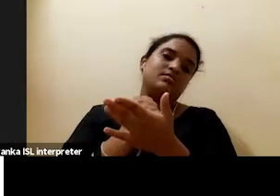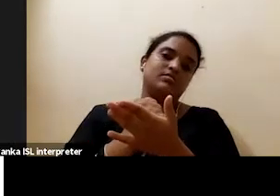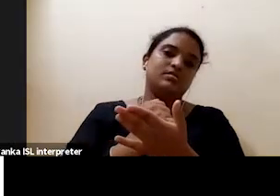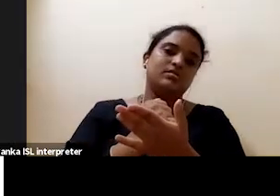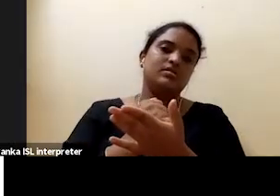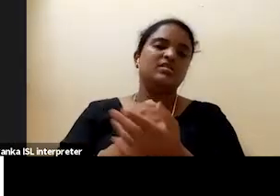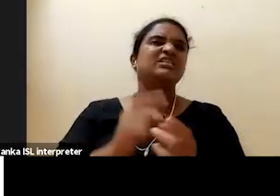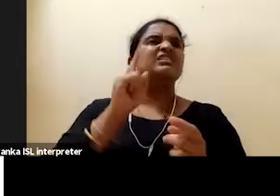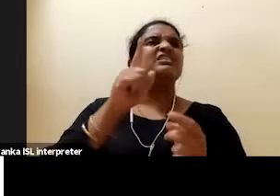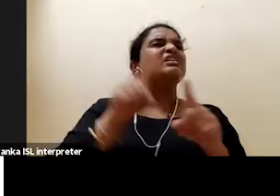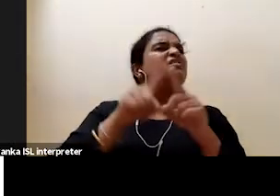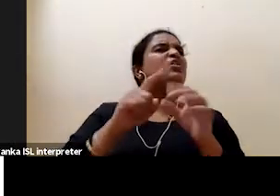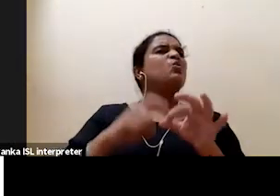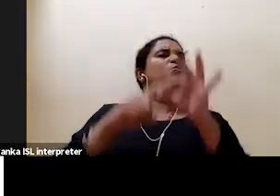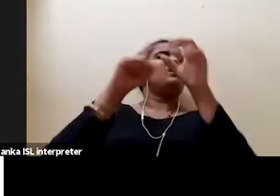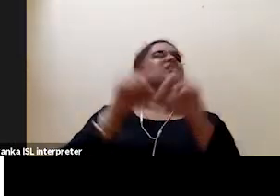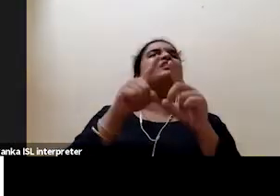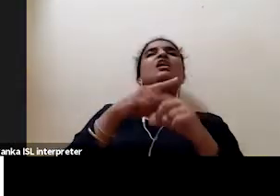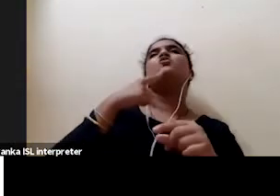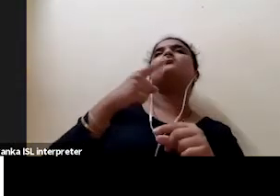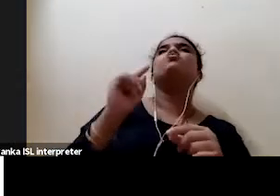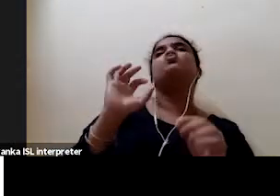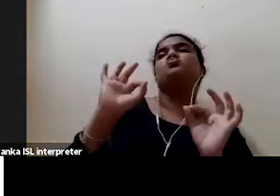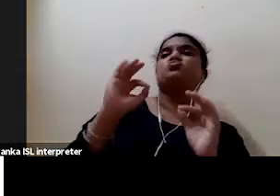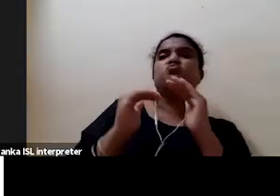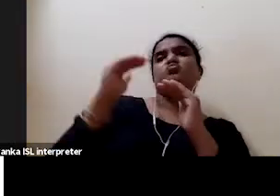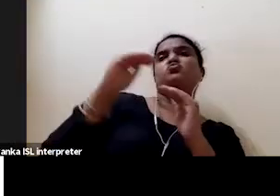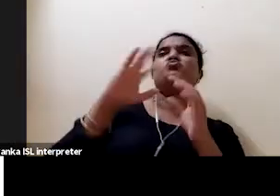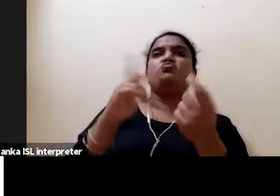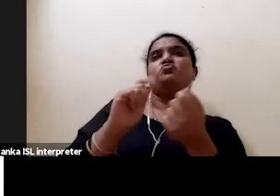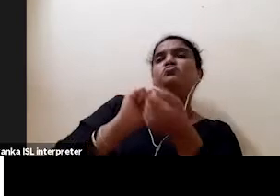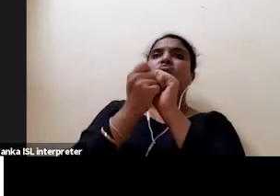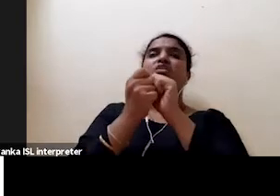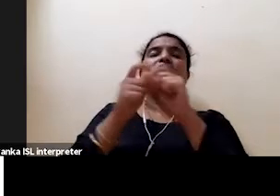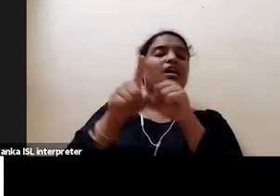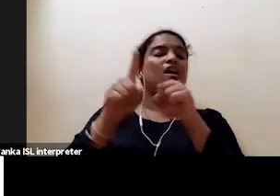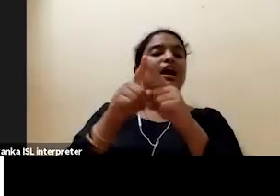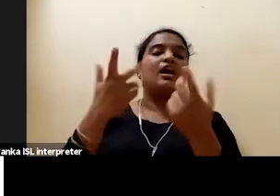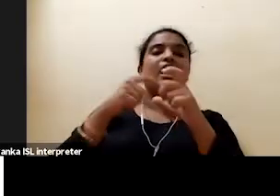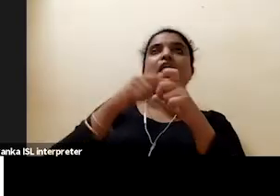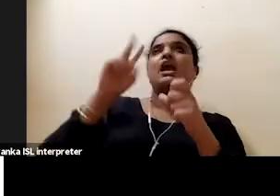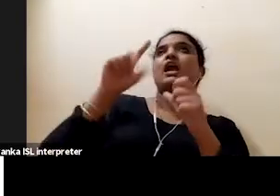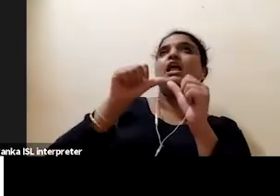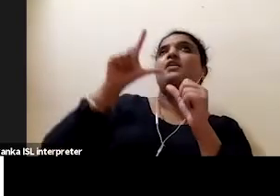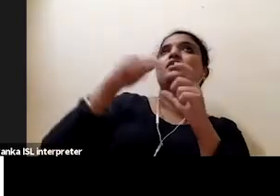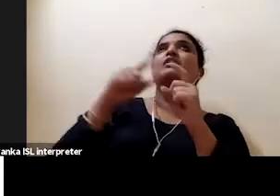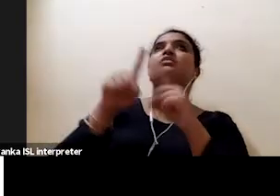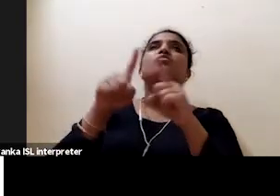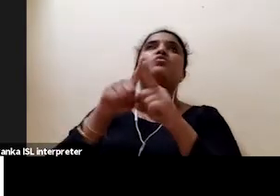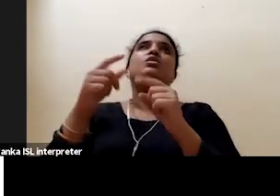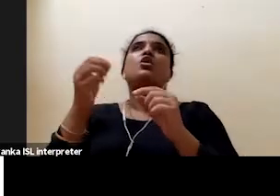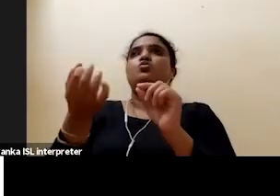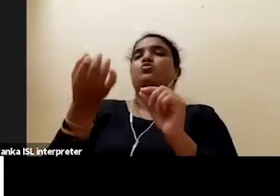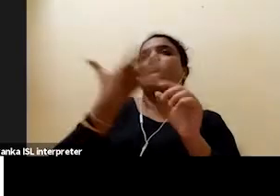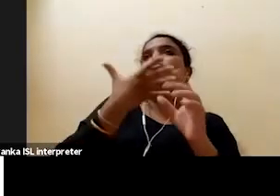Also, never qualify a dish with words like upgraded and elevated, like I'm making an elevated pav